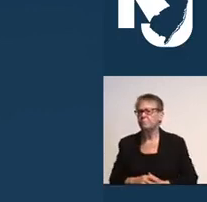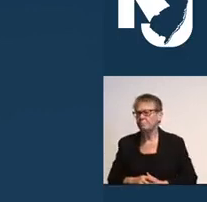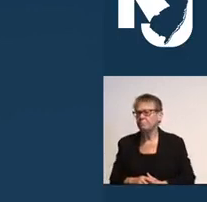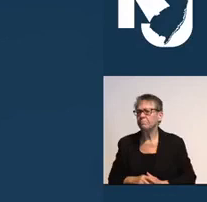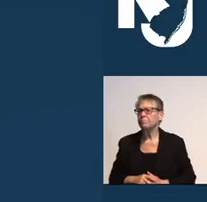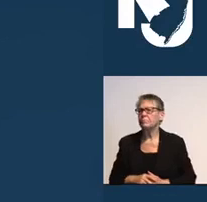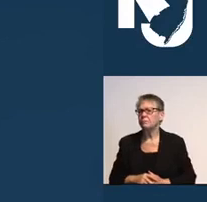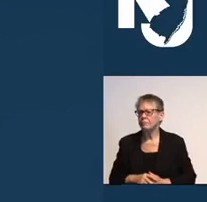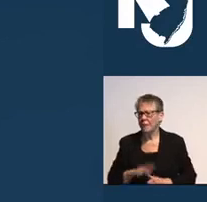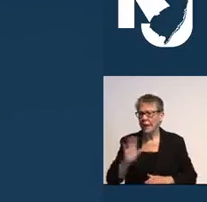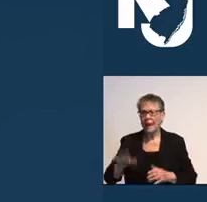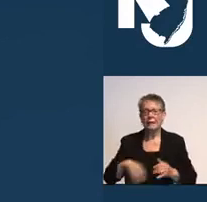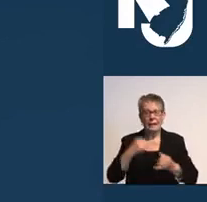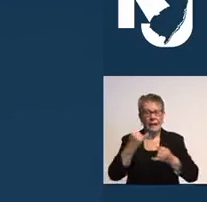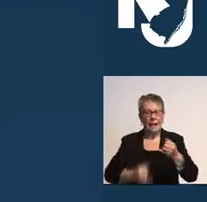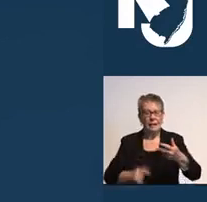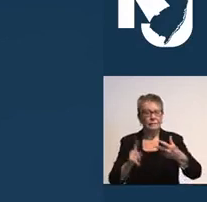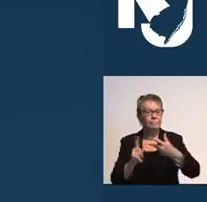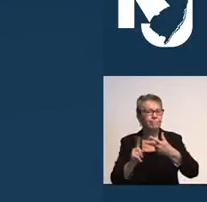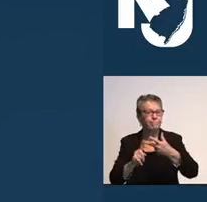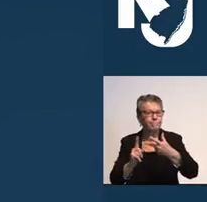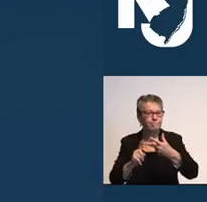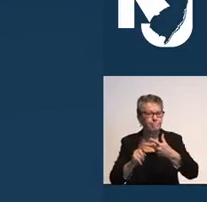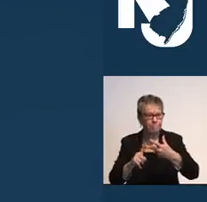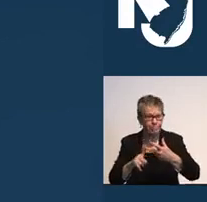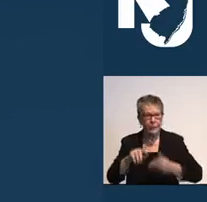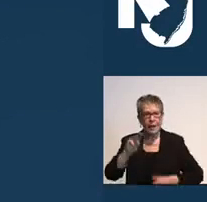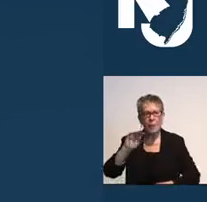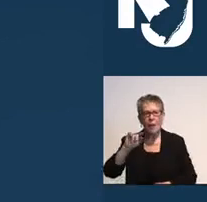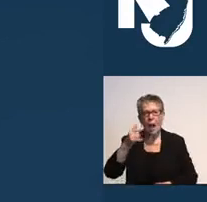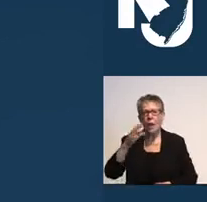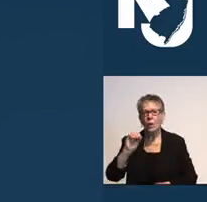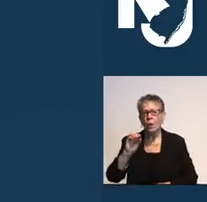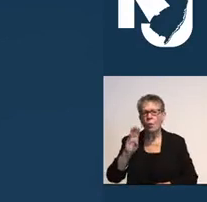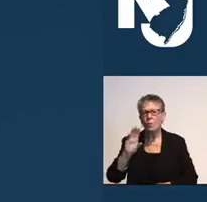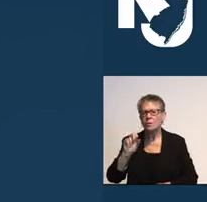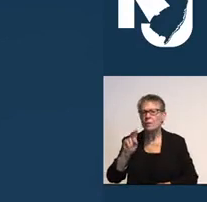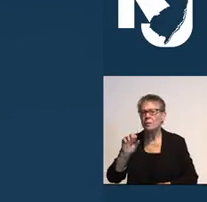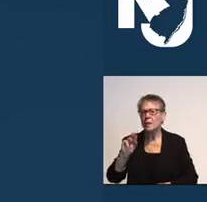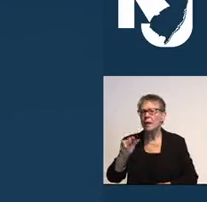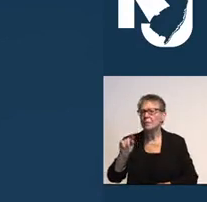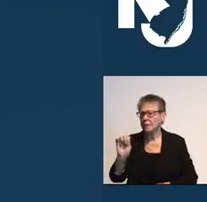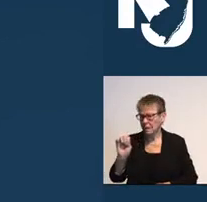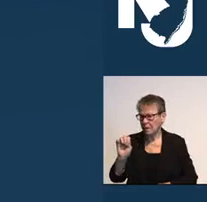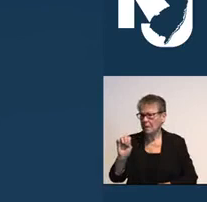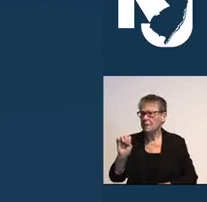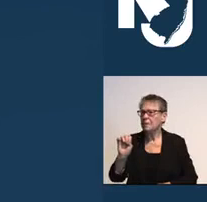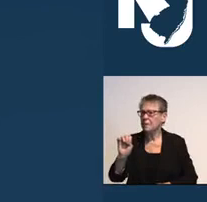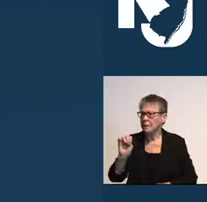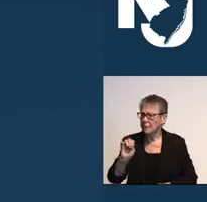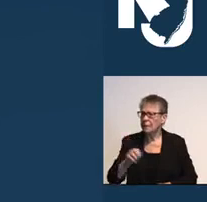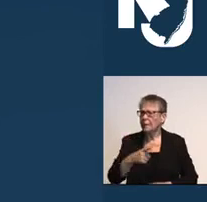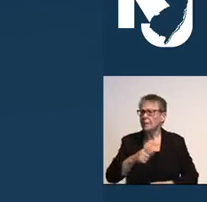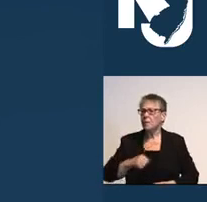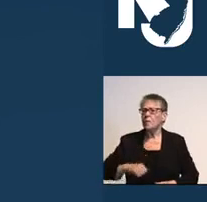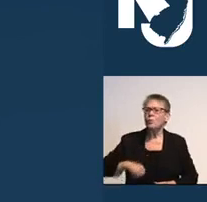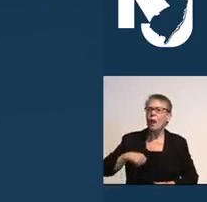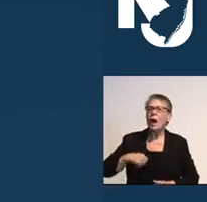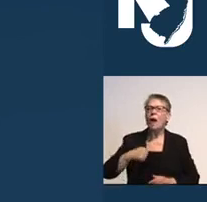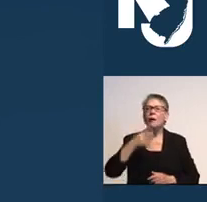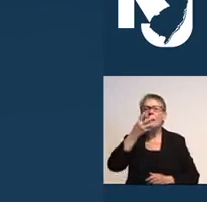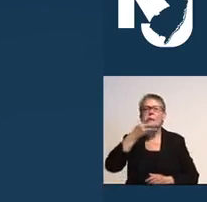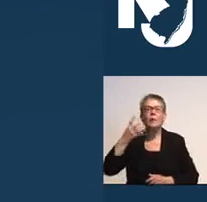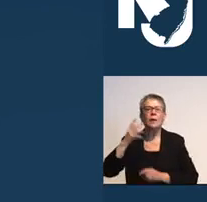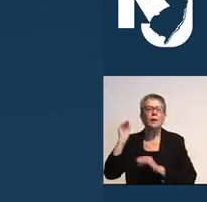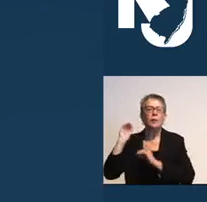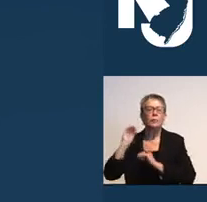finally today, we also honor Magno Bustamante, another member of our proud immigrant family. He was born in Peru, where